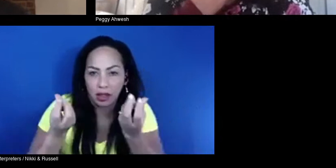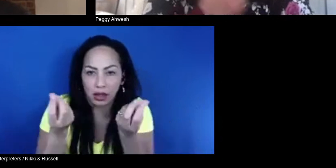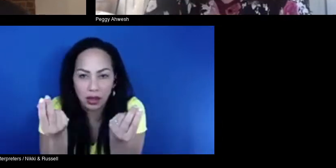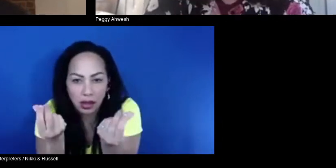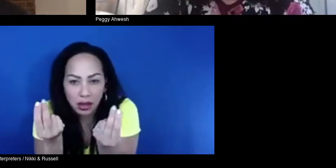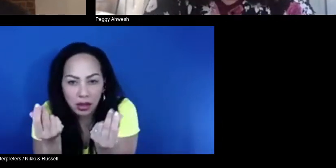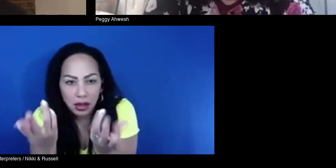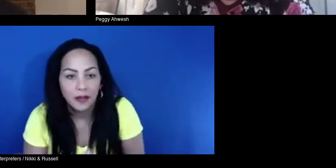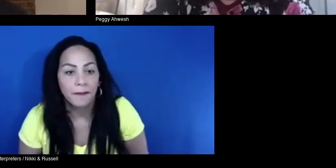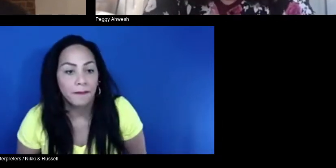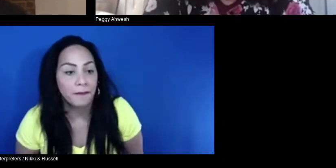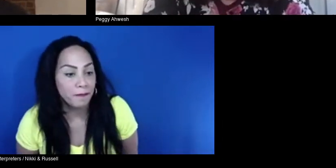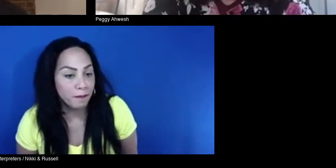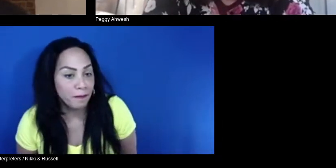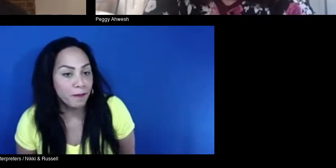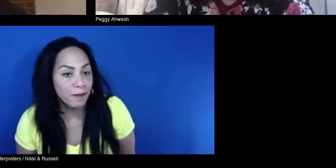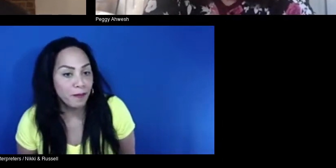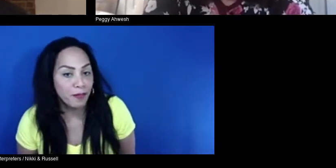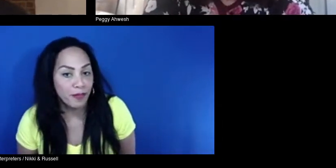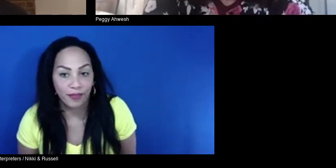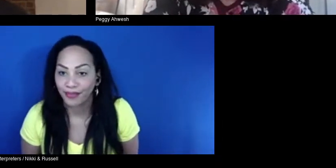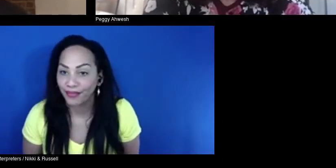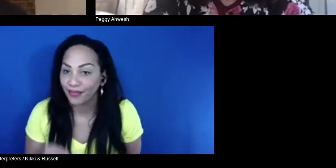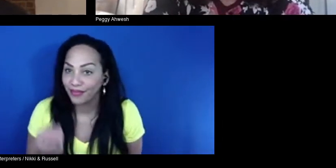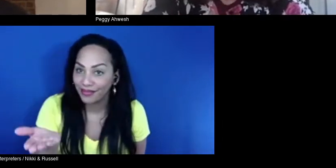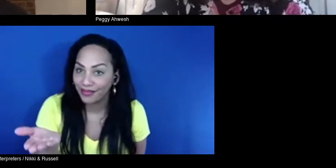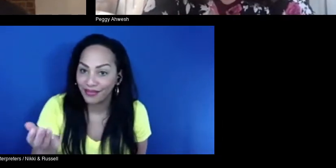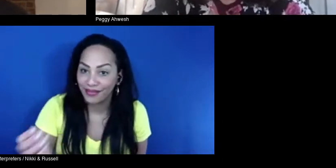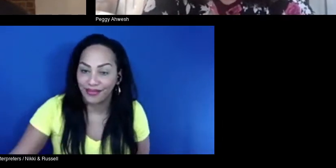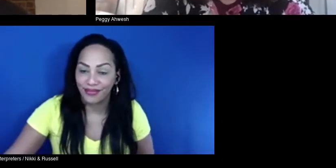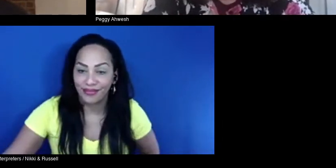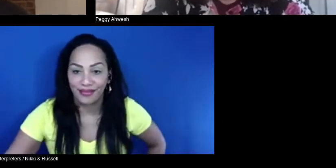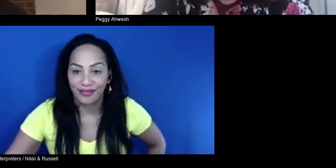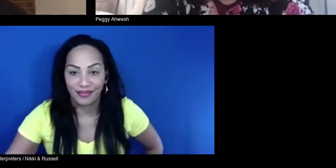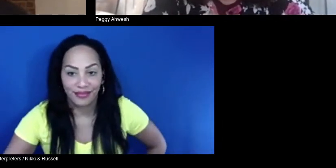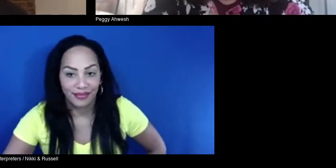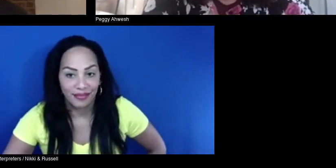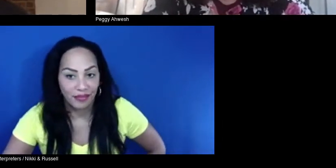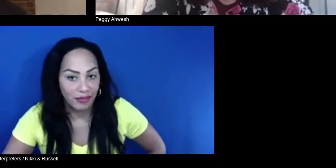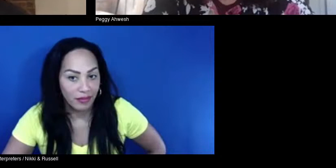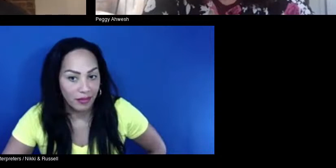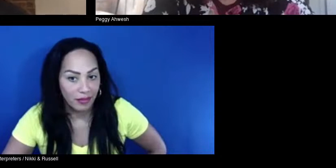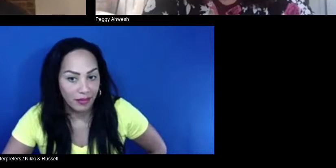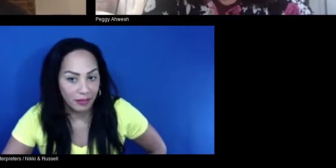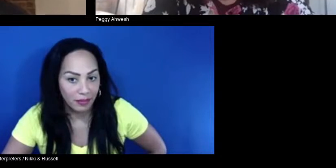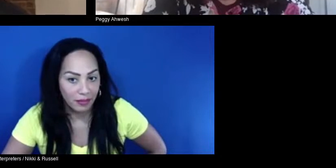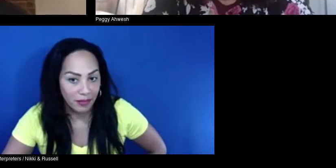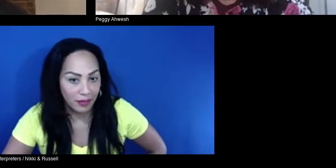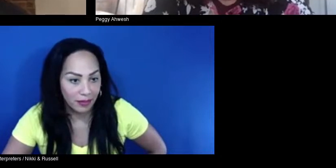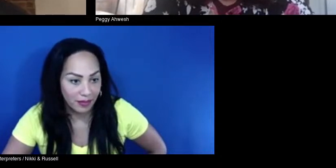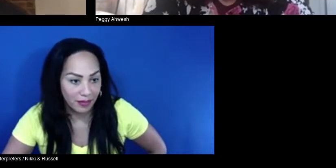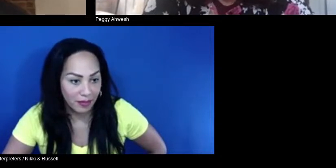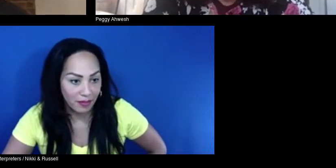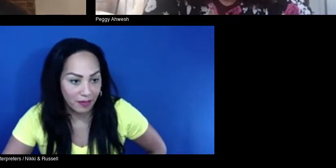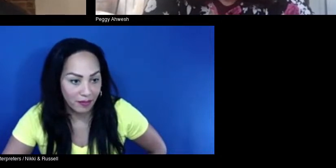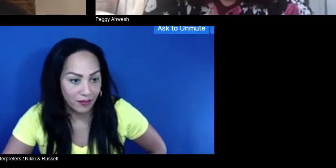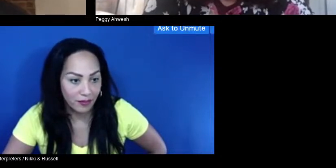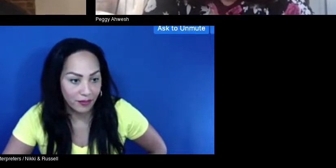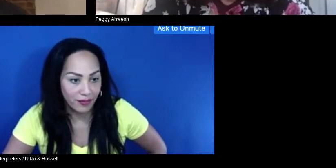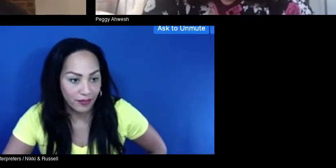also being, you know, I'm from Pittsburgh and there's always this very strong working class impulse.